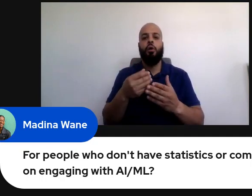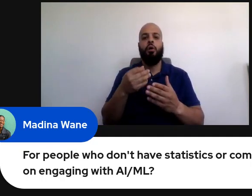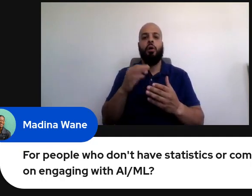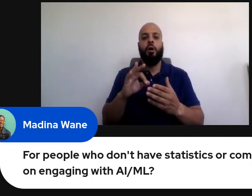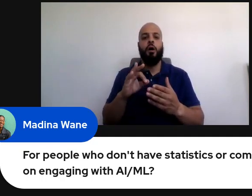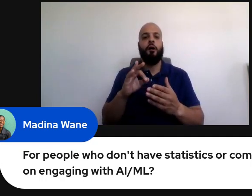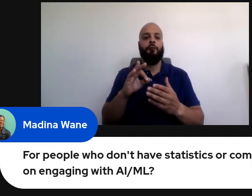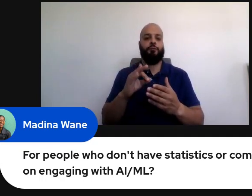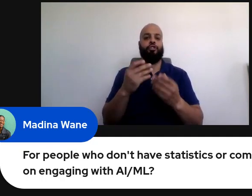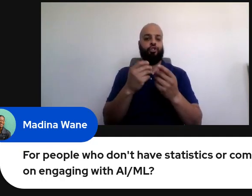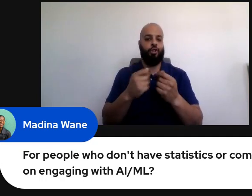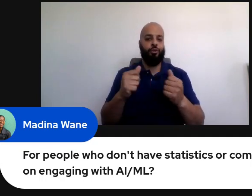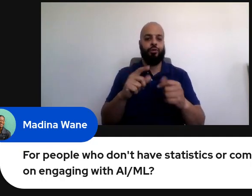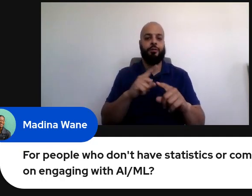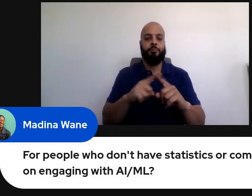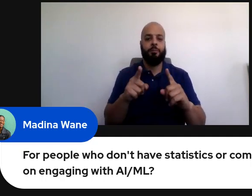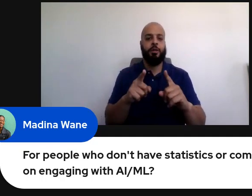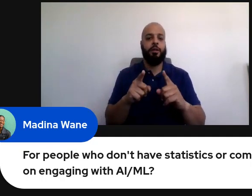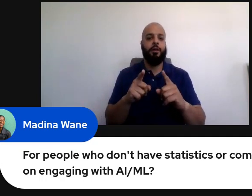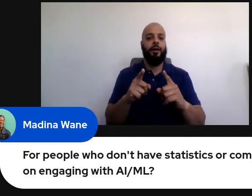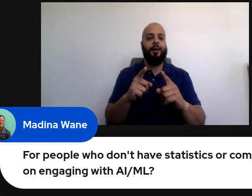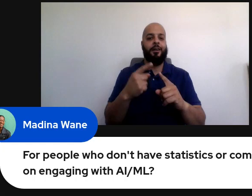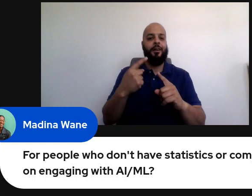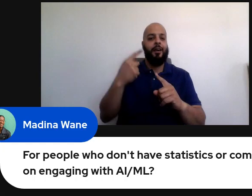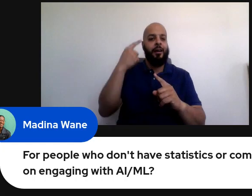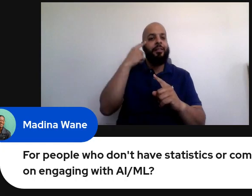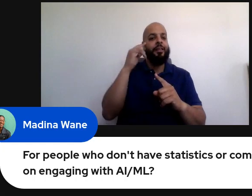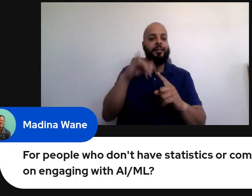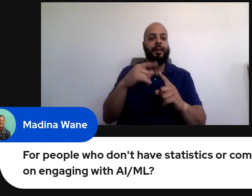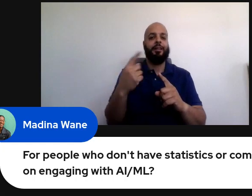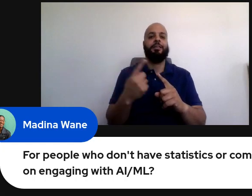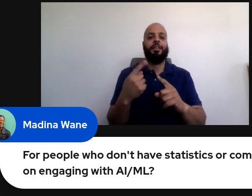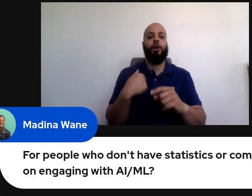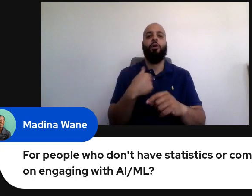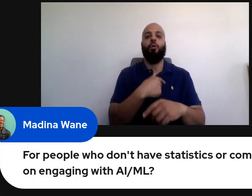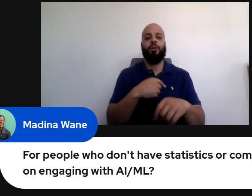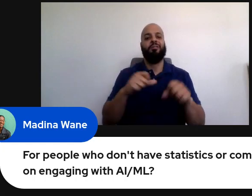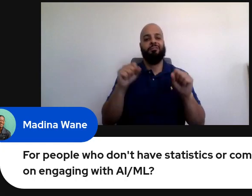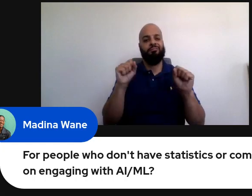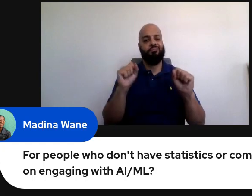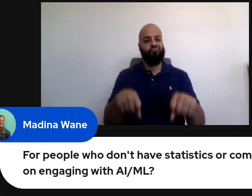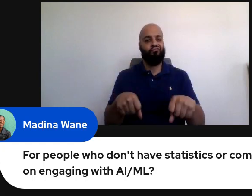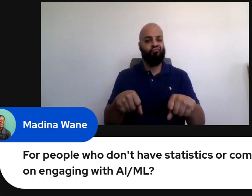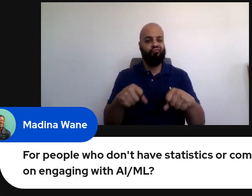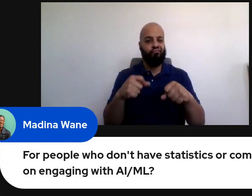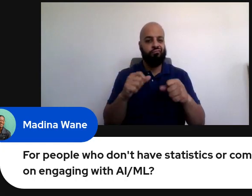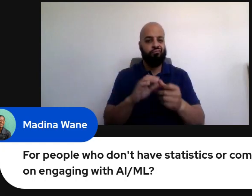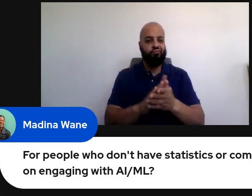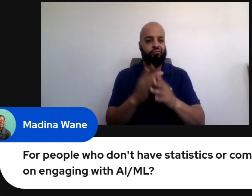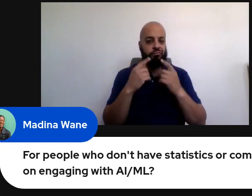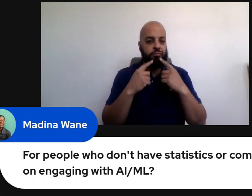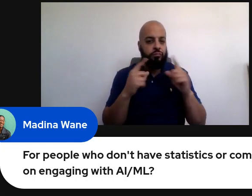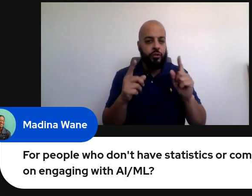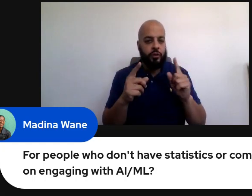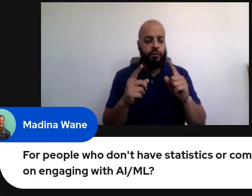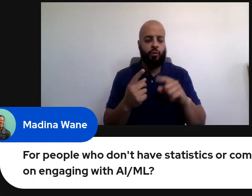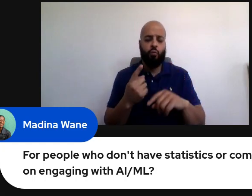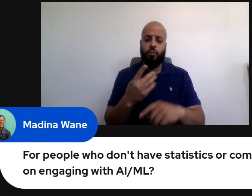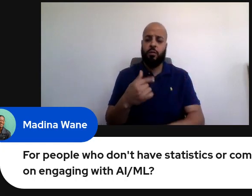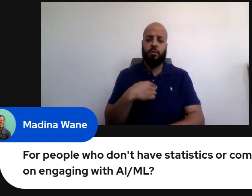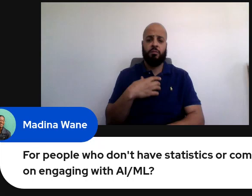the solution, but I think it's something that we can do. So one thing I am really passionate about